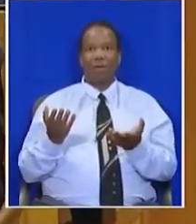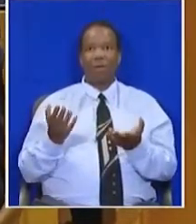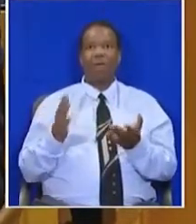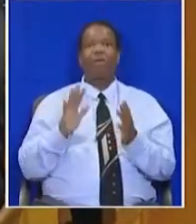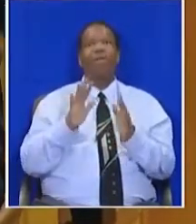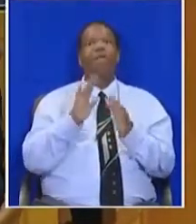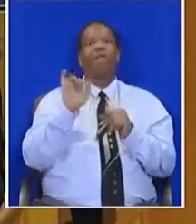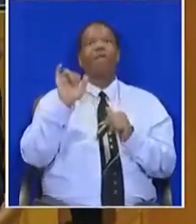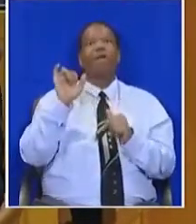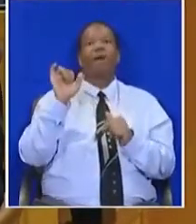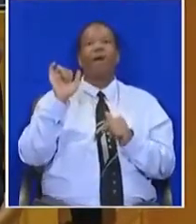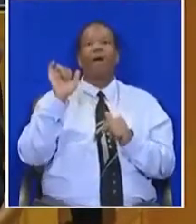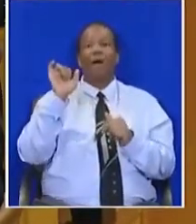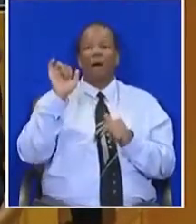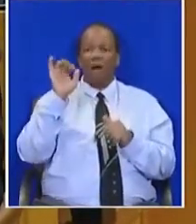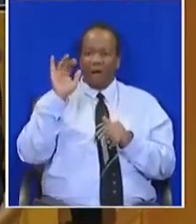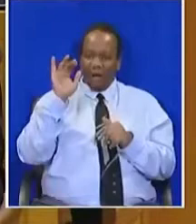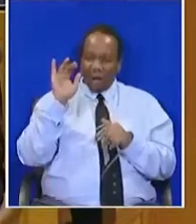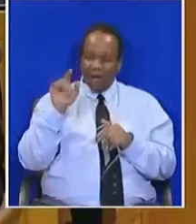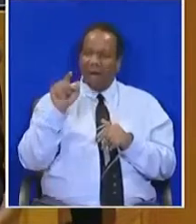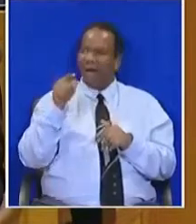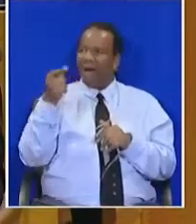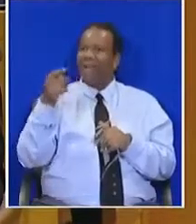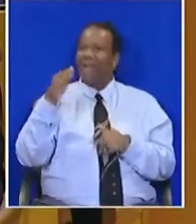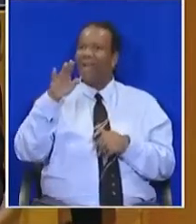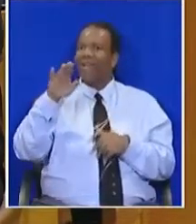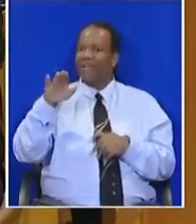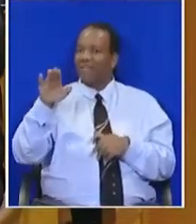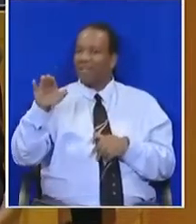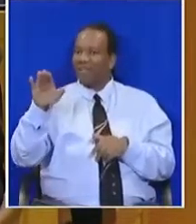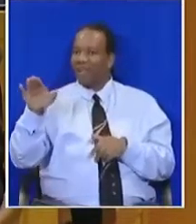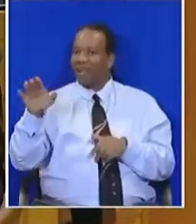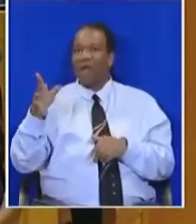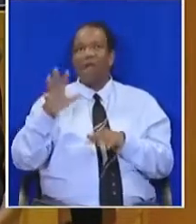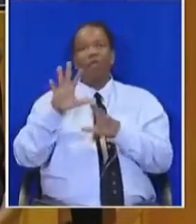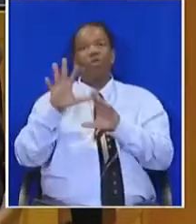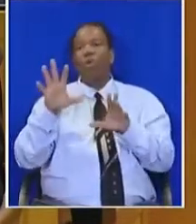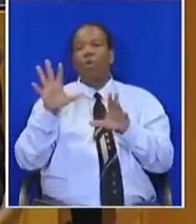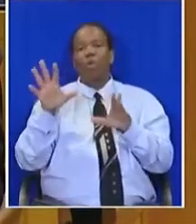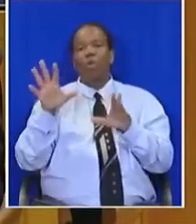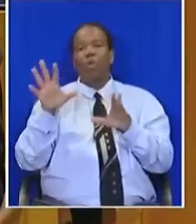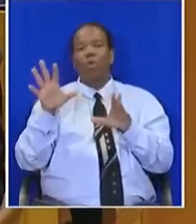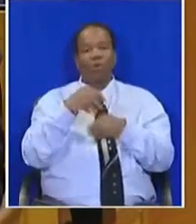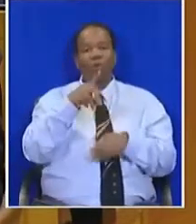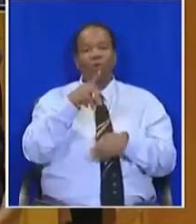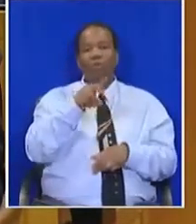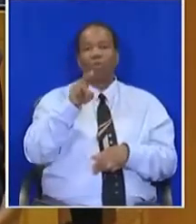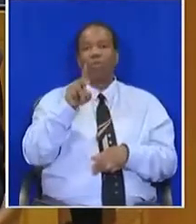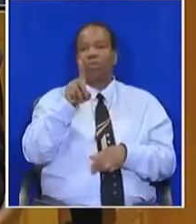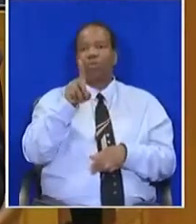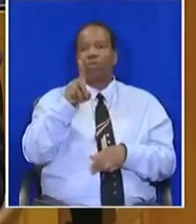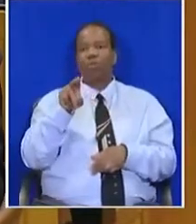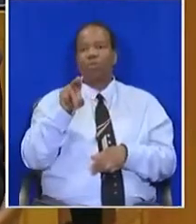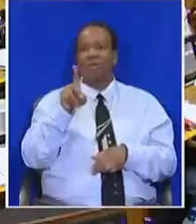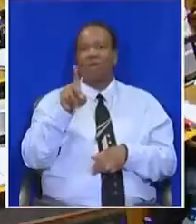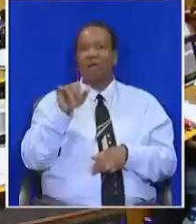behalf of the other children in South Africa who are not Point of order, Tutuzane. Speaker. There's a point of order.